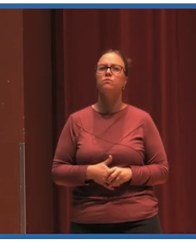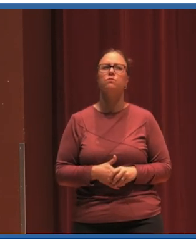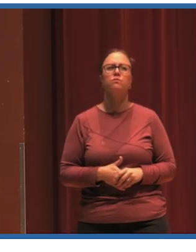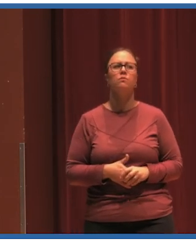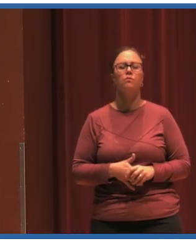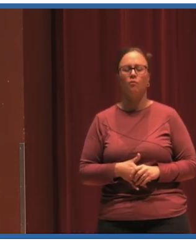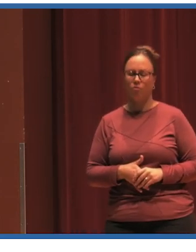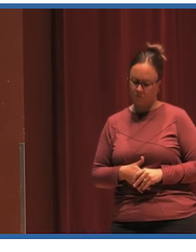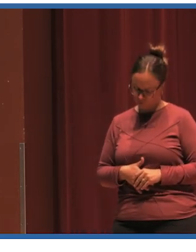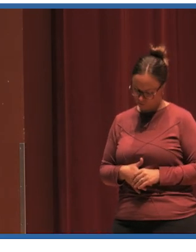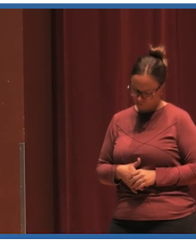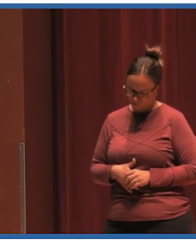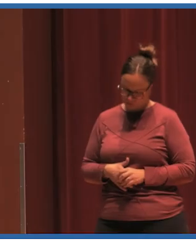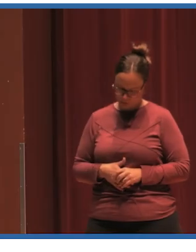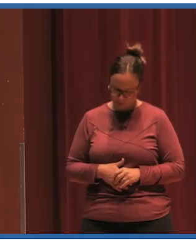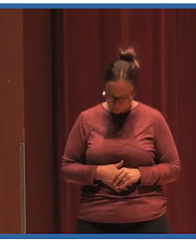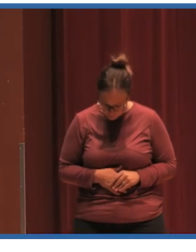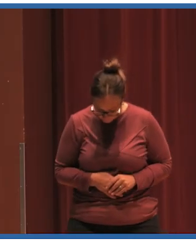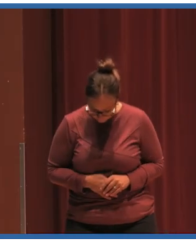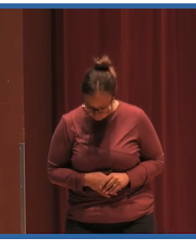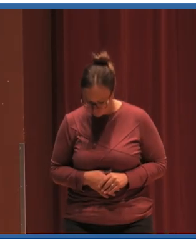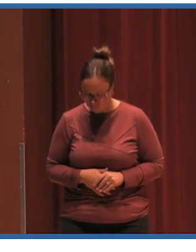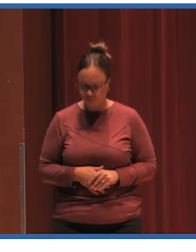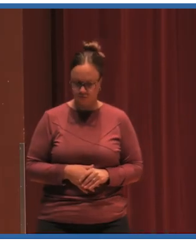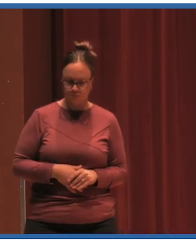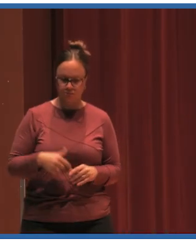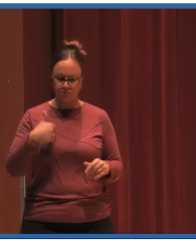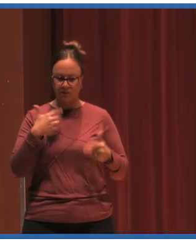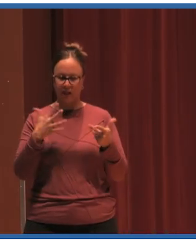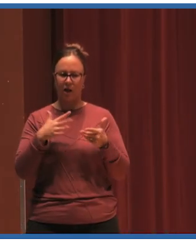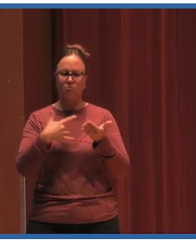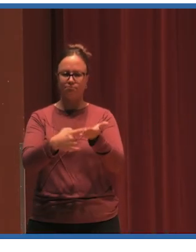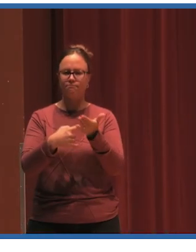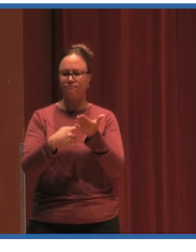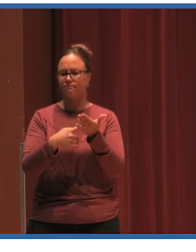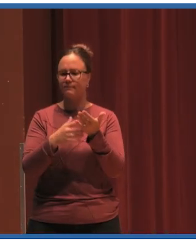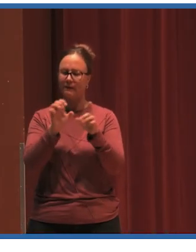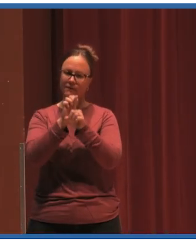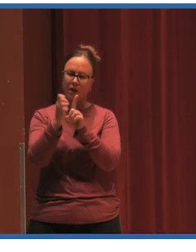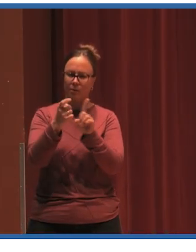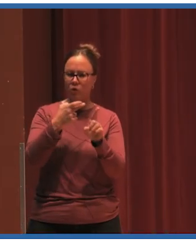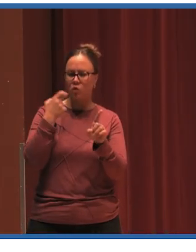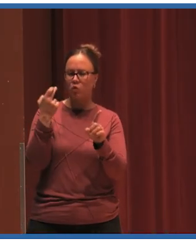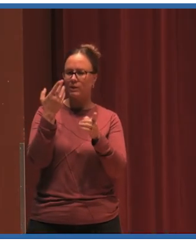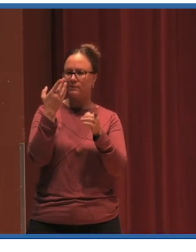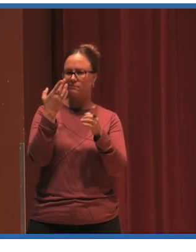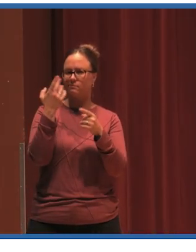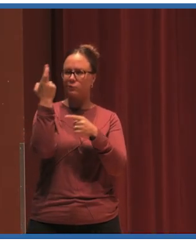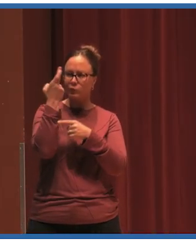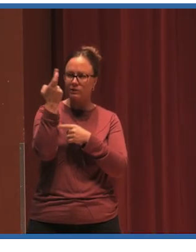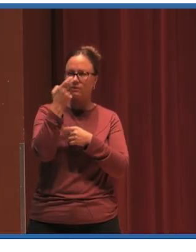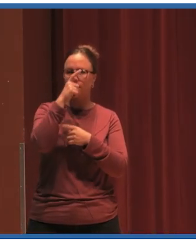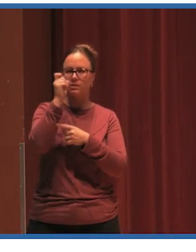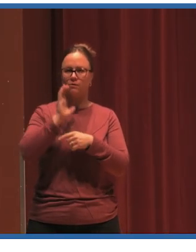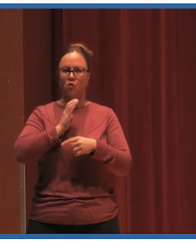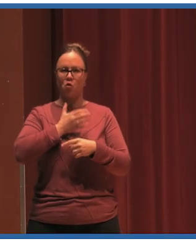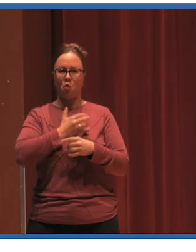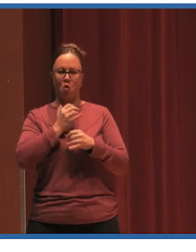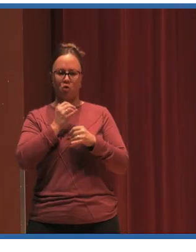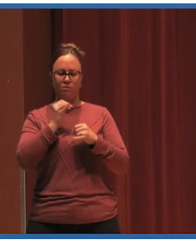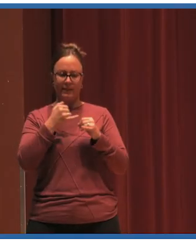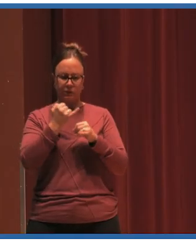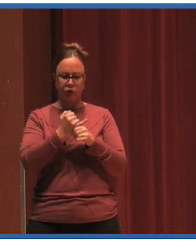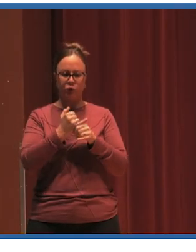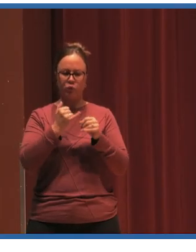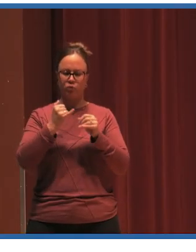So I am going to talk mostly about the environmental risk factors of cancer because of the Harkin Institute's partnership